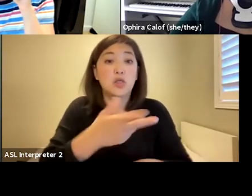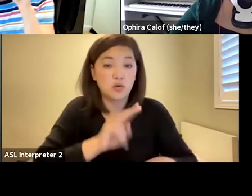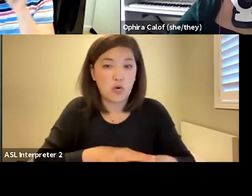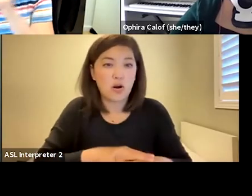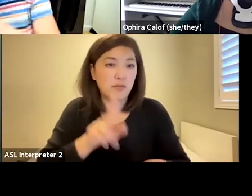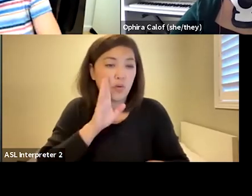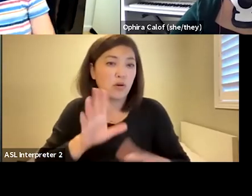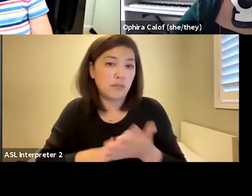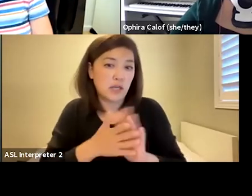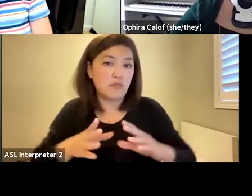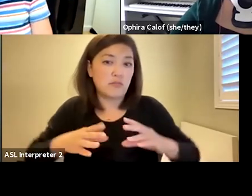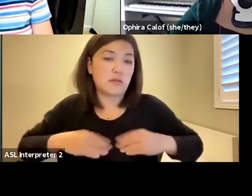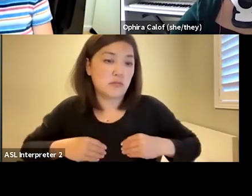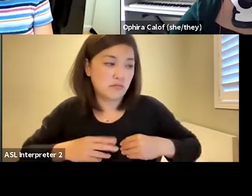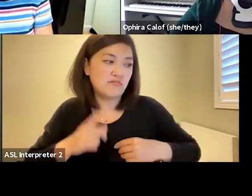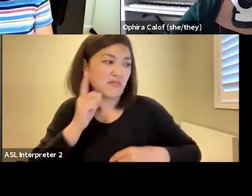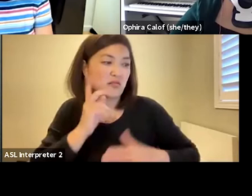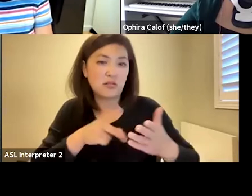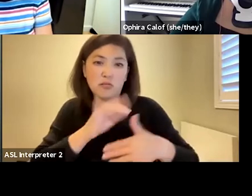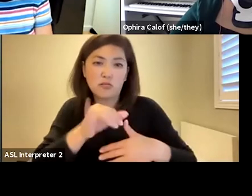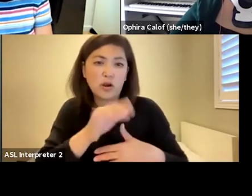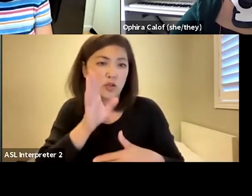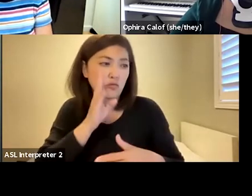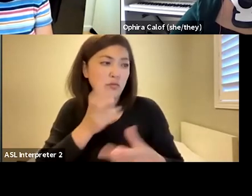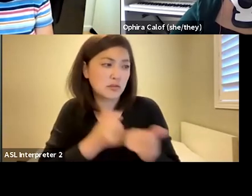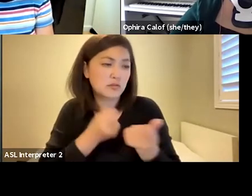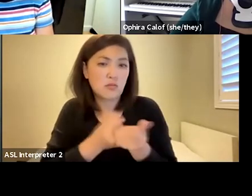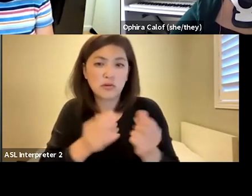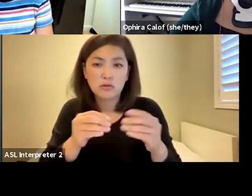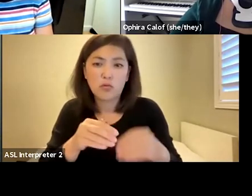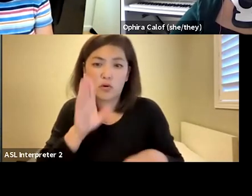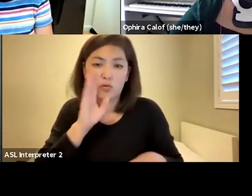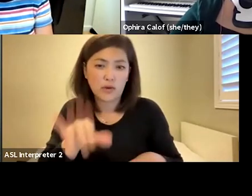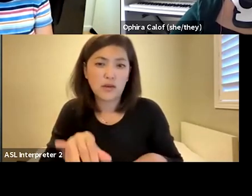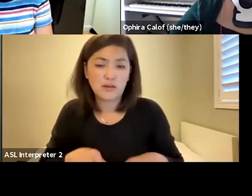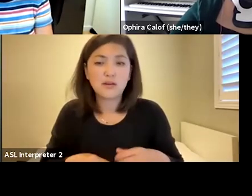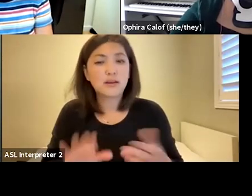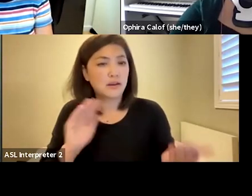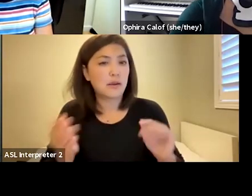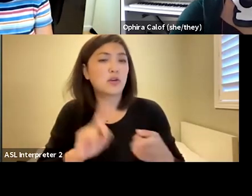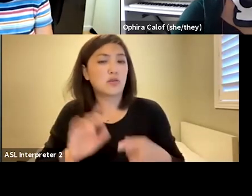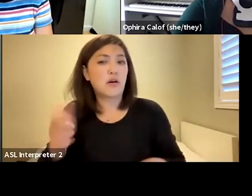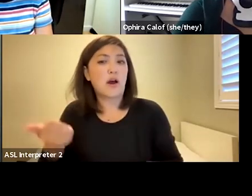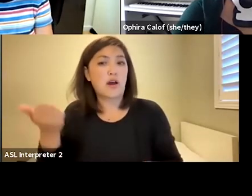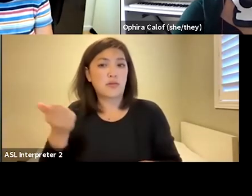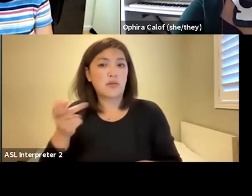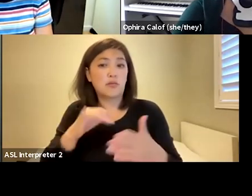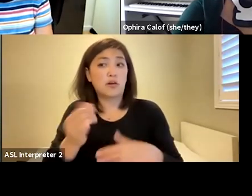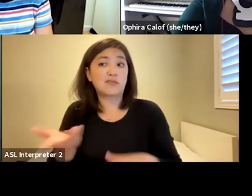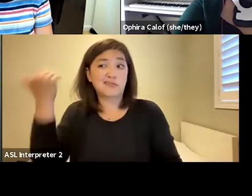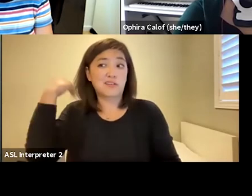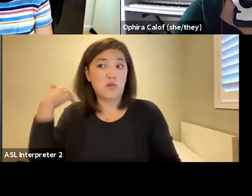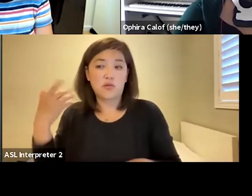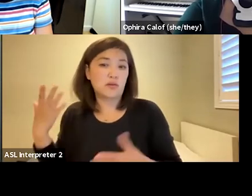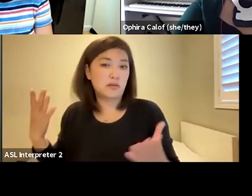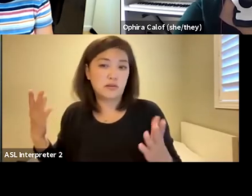And those projects will be supported by the decision makers more than the projects of the past, which have become and are more homogenous.